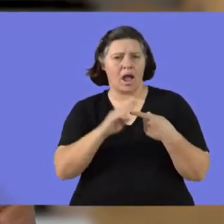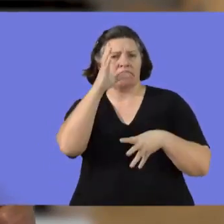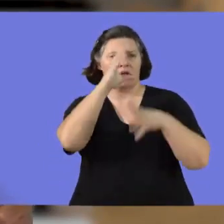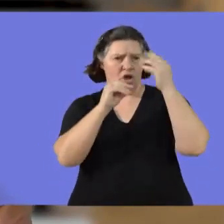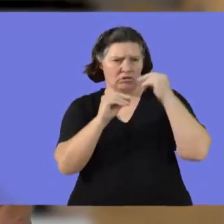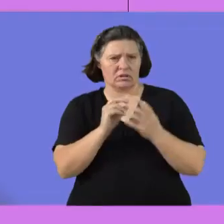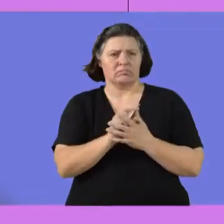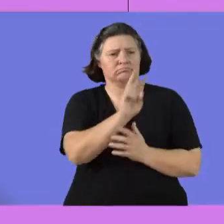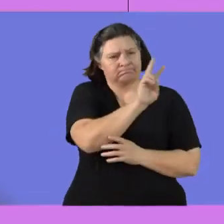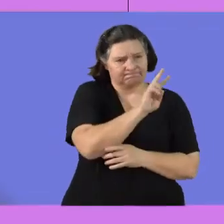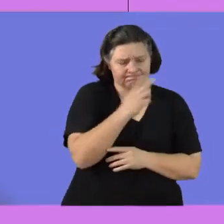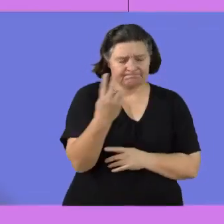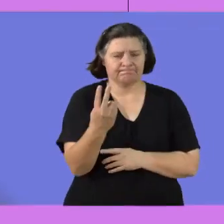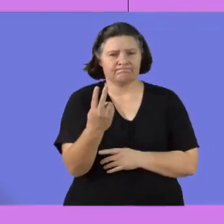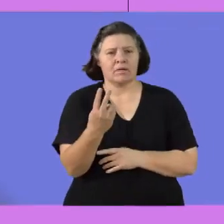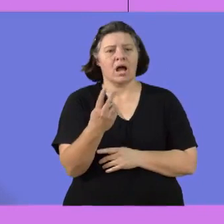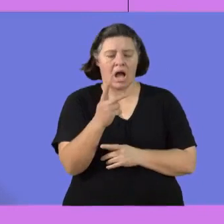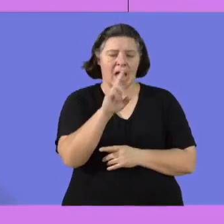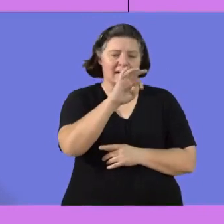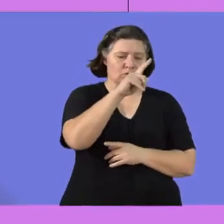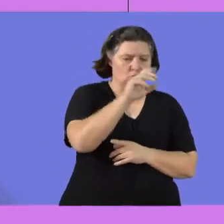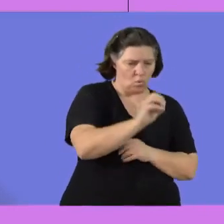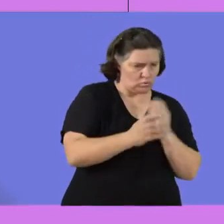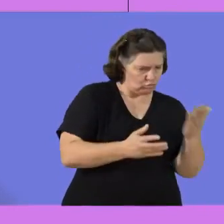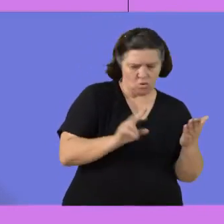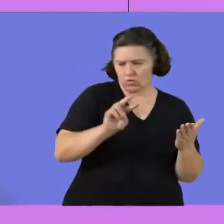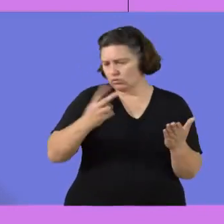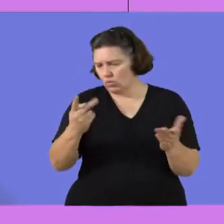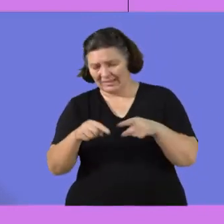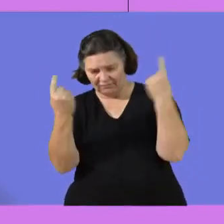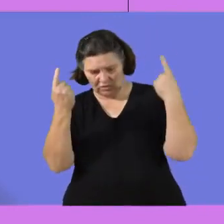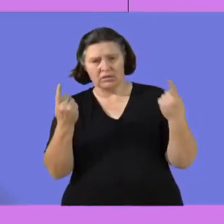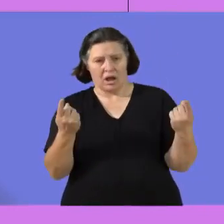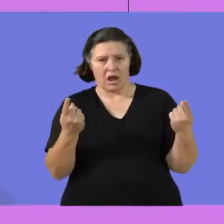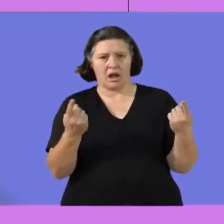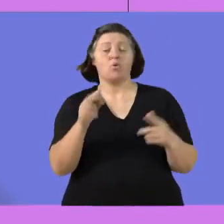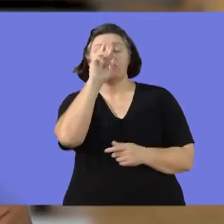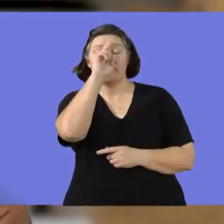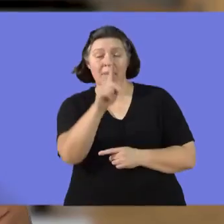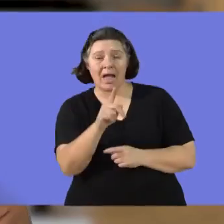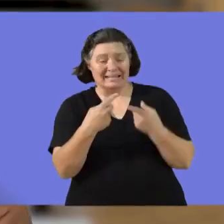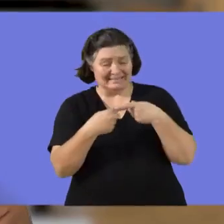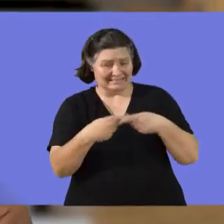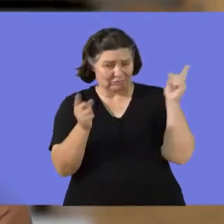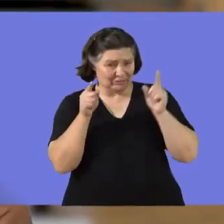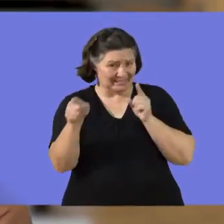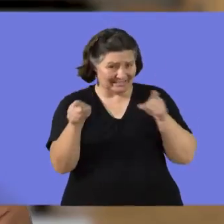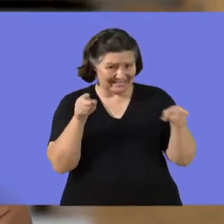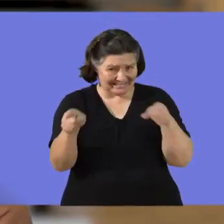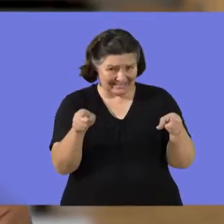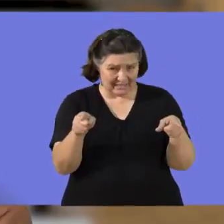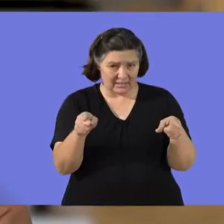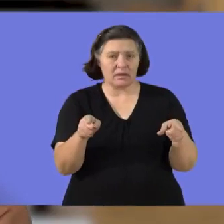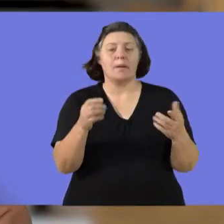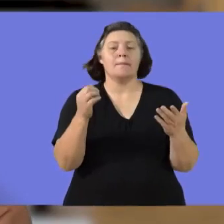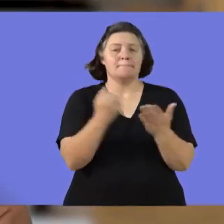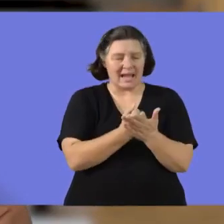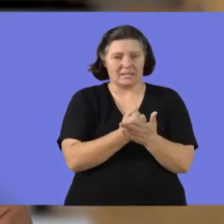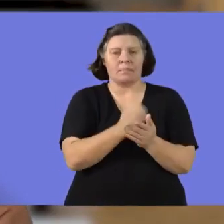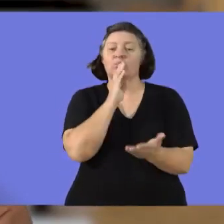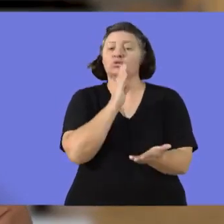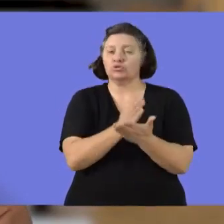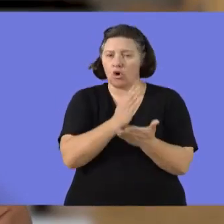1, we have learned converting between different forms of ratio. Remember that when we convert between different forms of